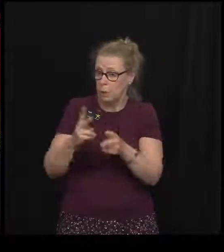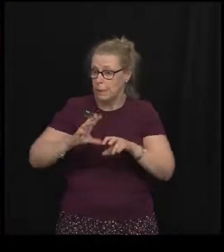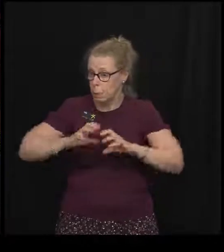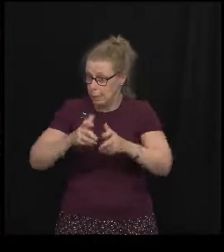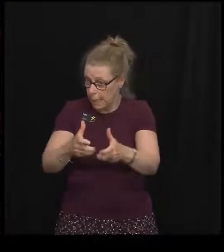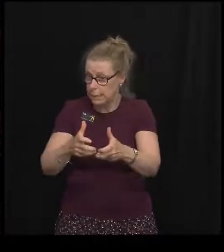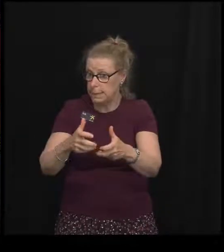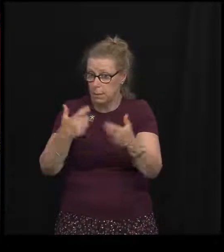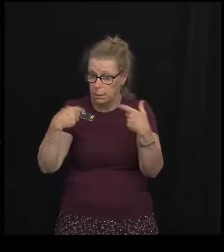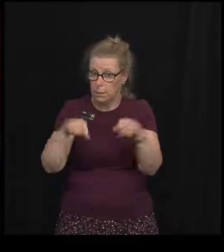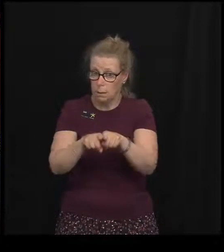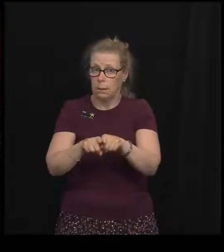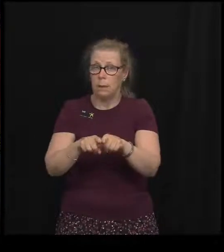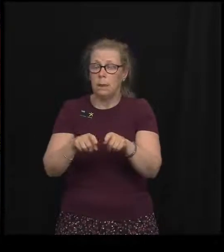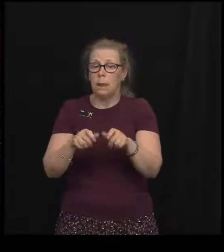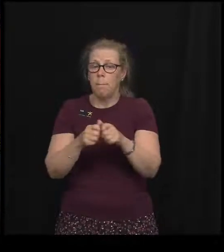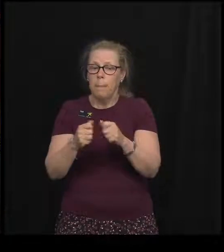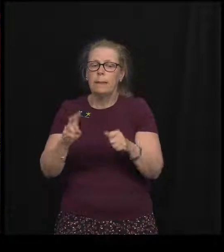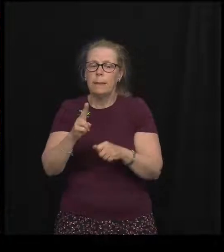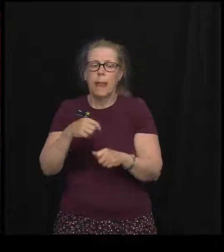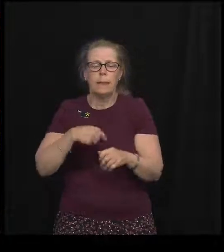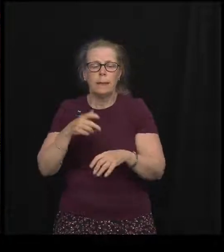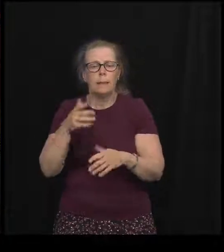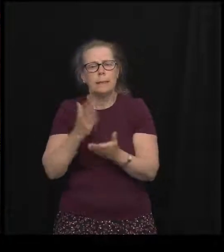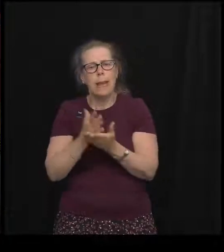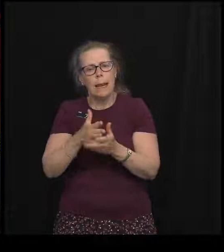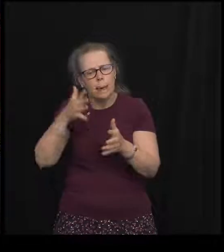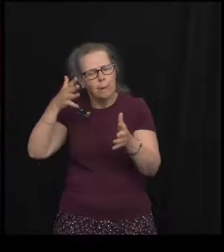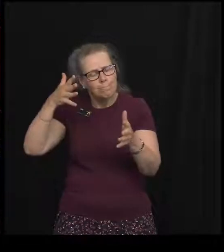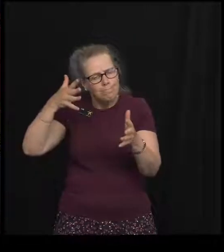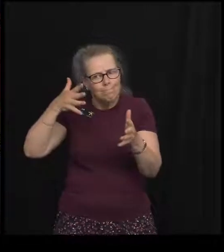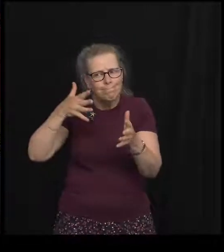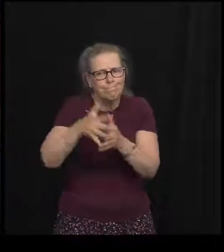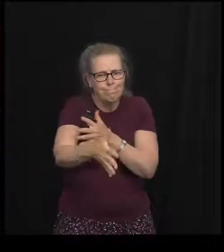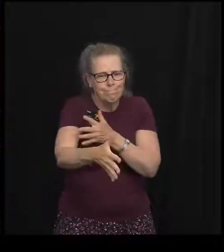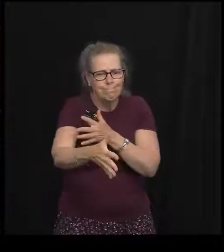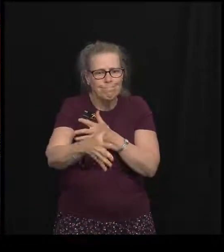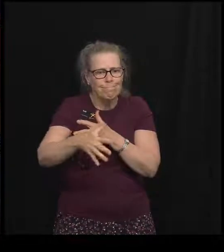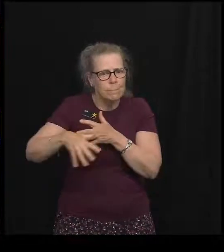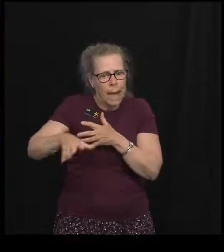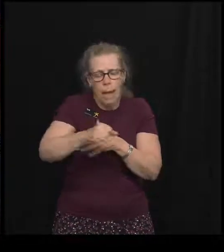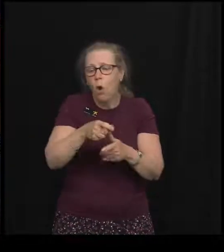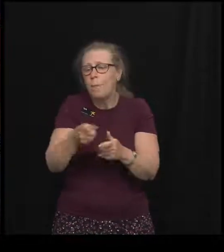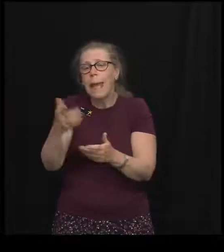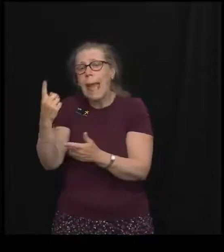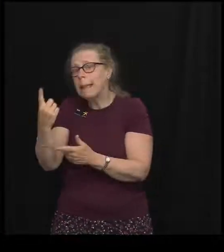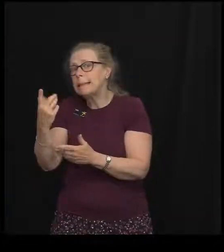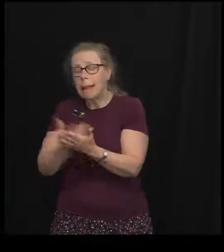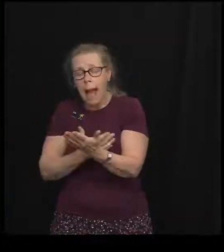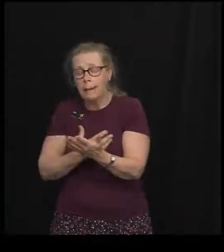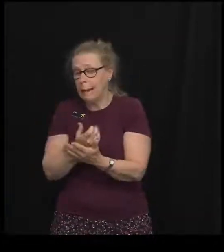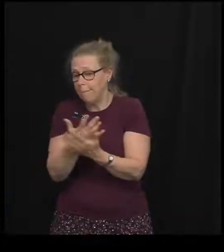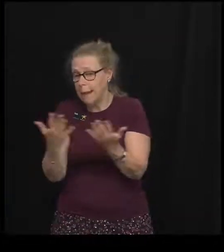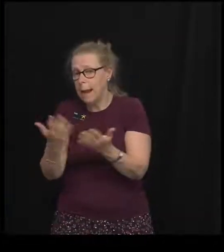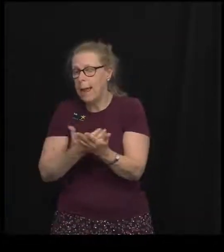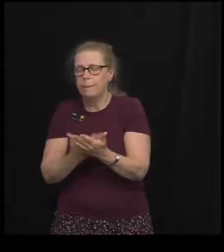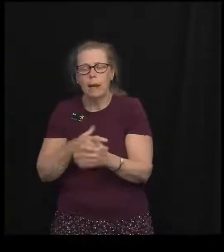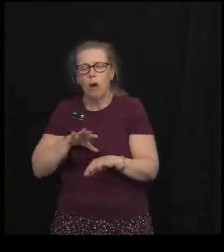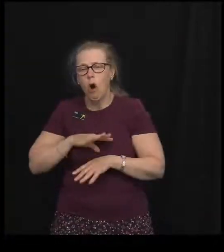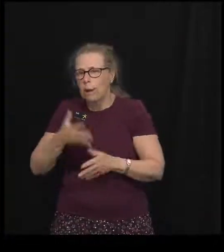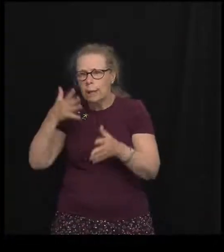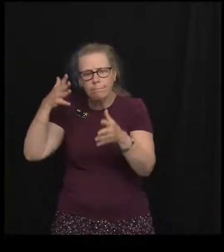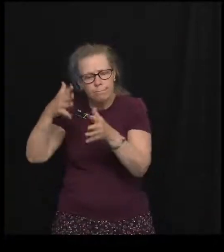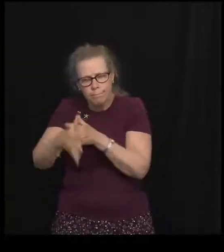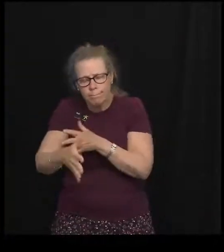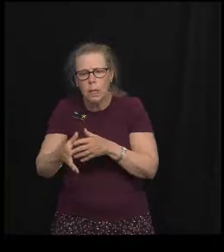need to make sure there's transparency. We need to make sure that in that transparency, that there's a separation